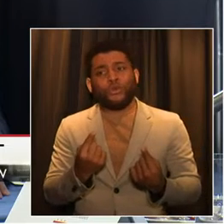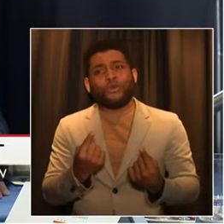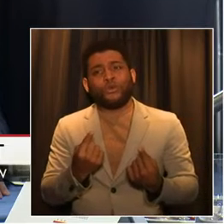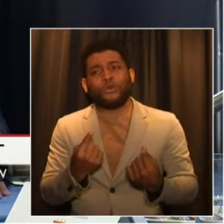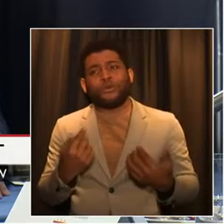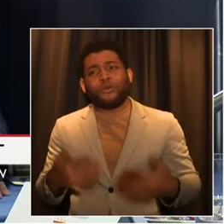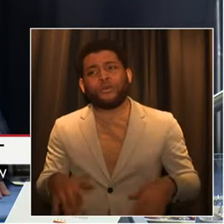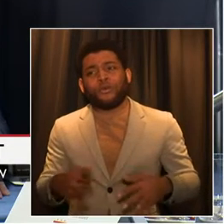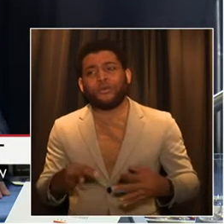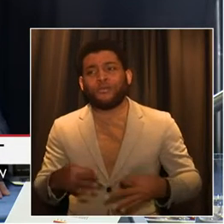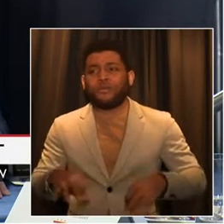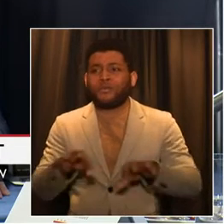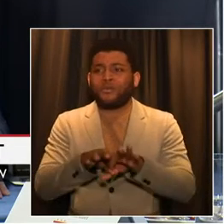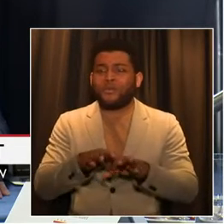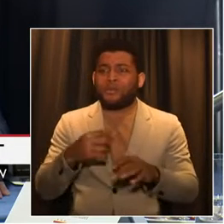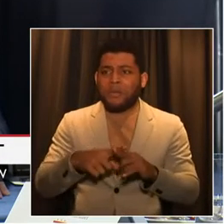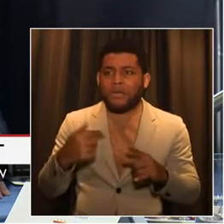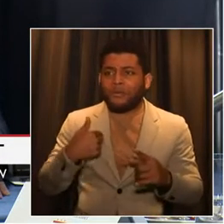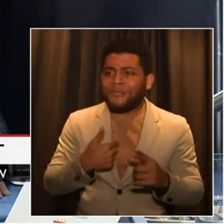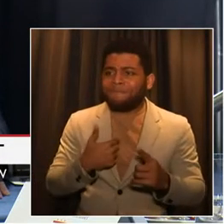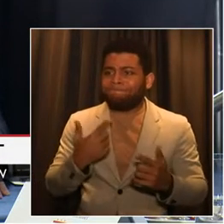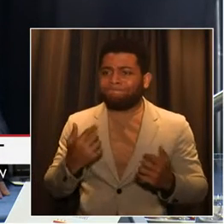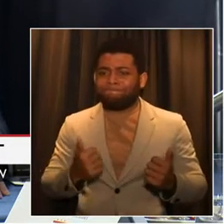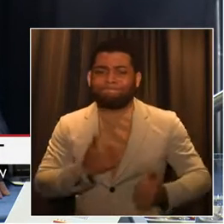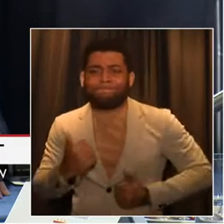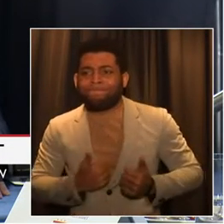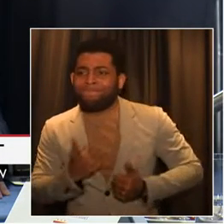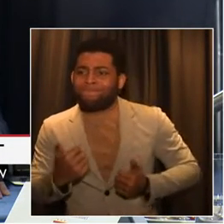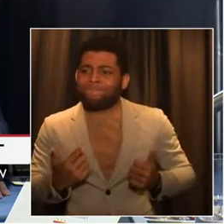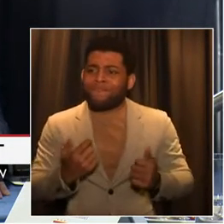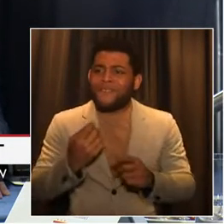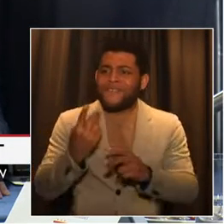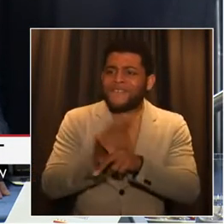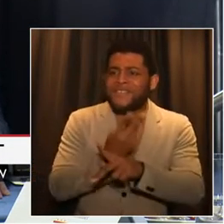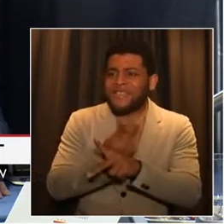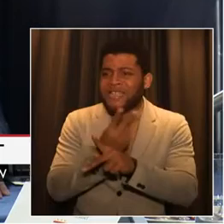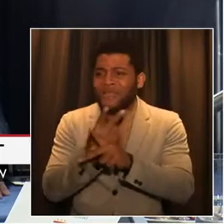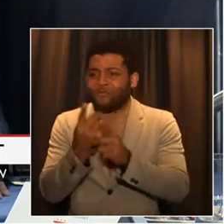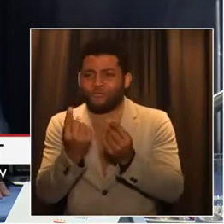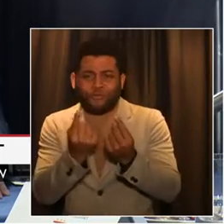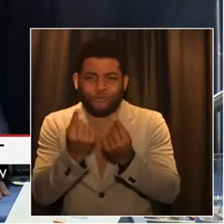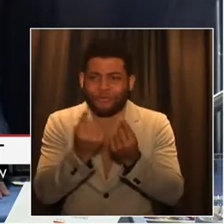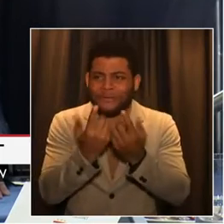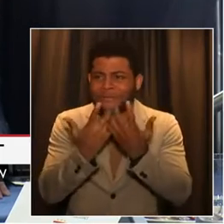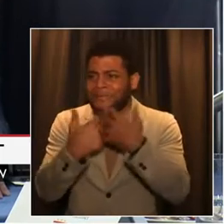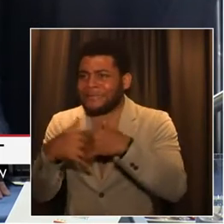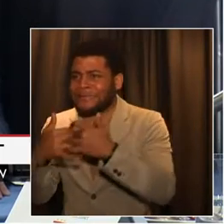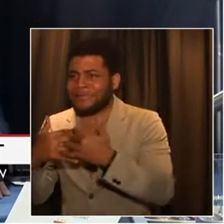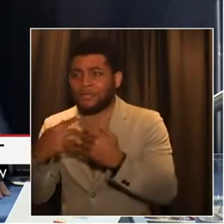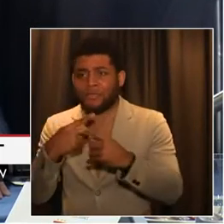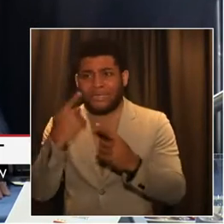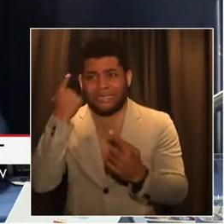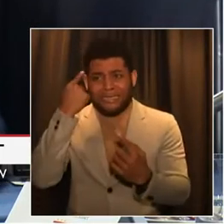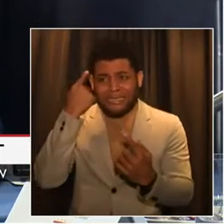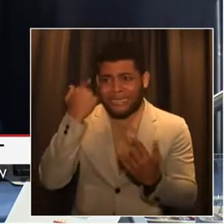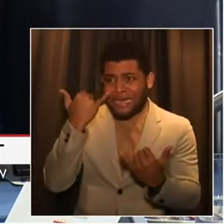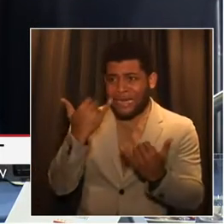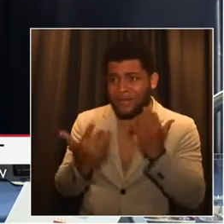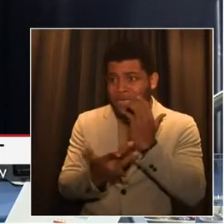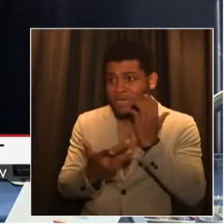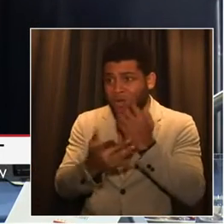aggressive in how we do it, and I think contend with the reality of where technology and office demands are taking